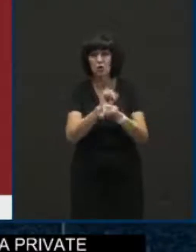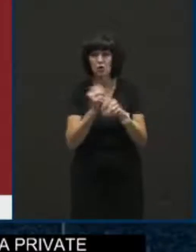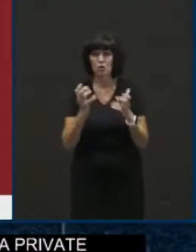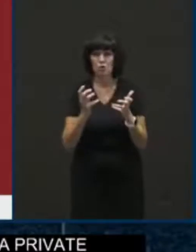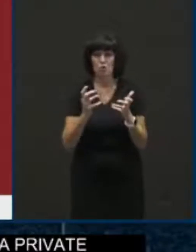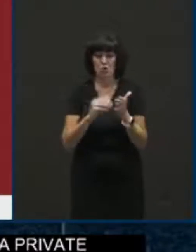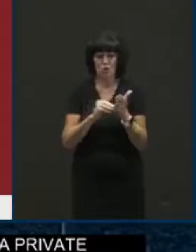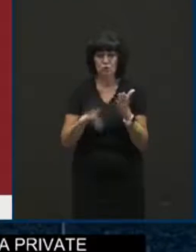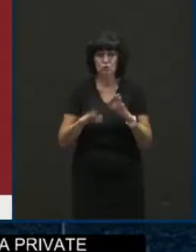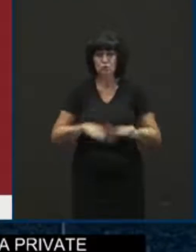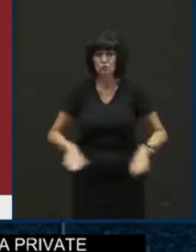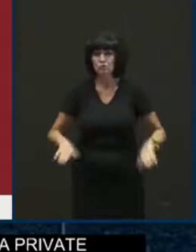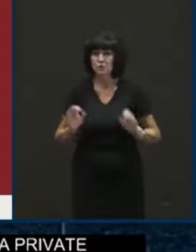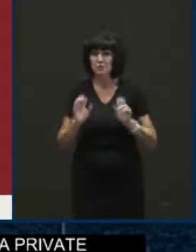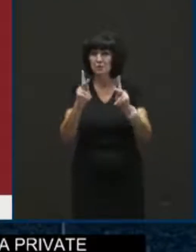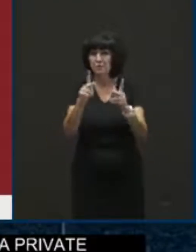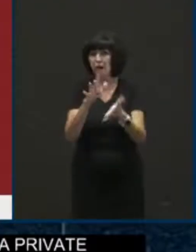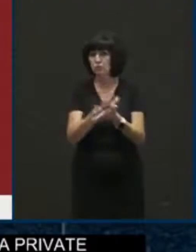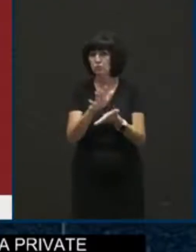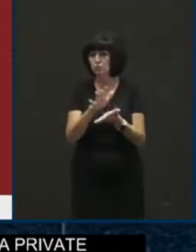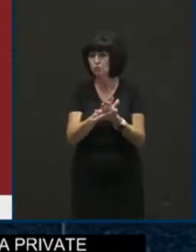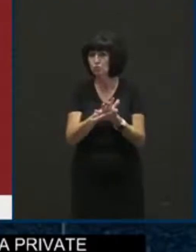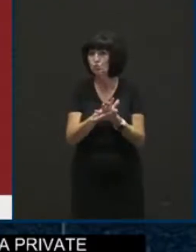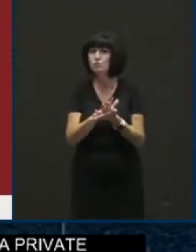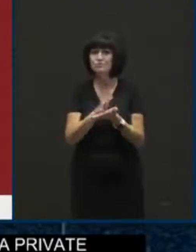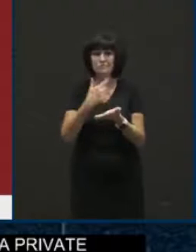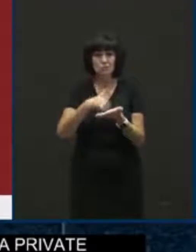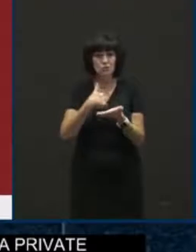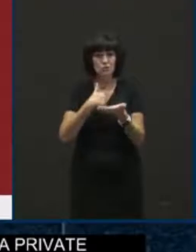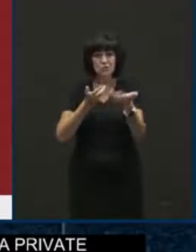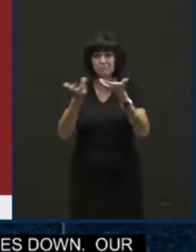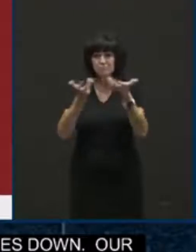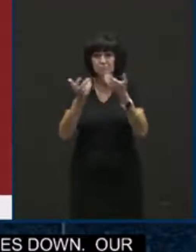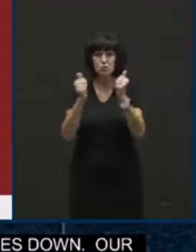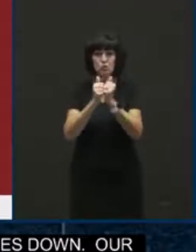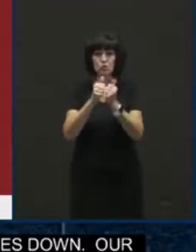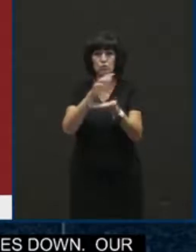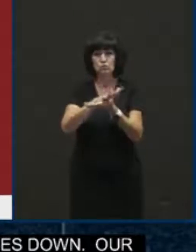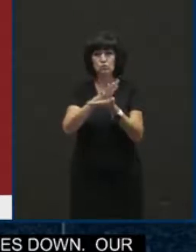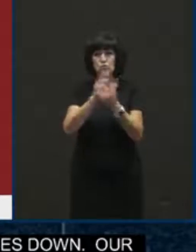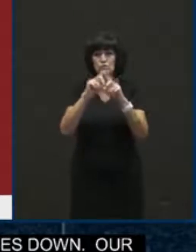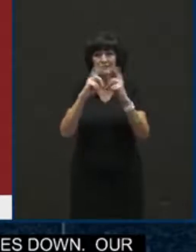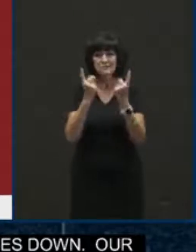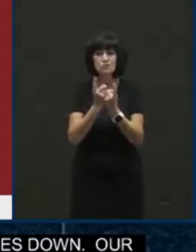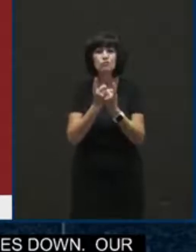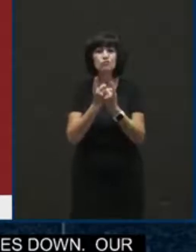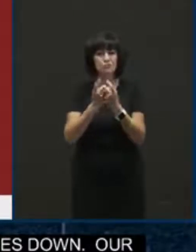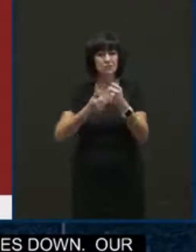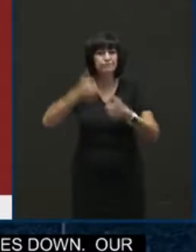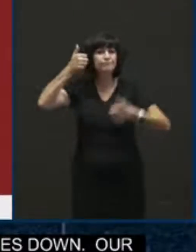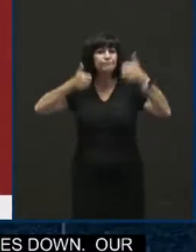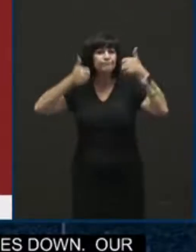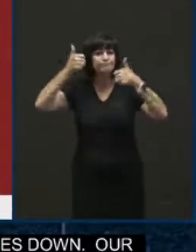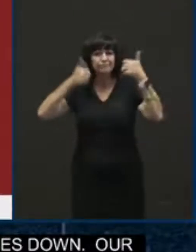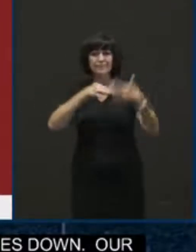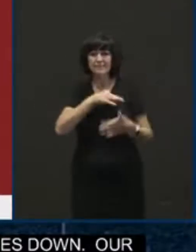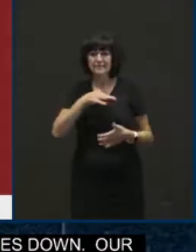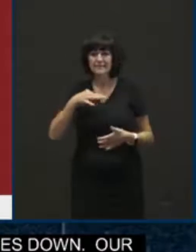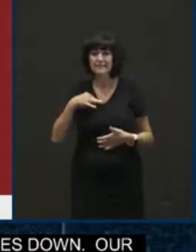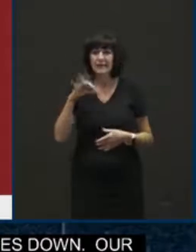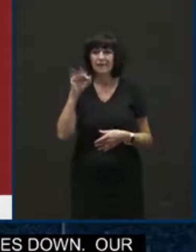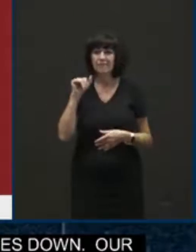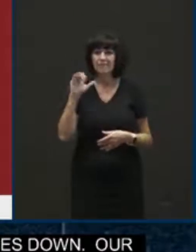classrooms safely, working with school districts, administrators, teachers, and staff. Already they're challenged with